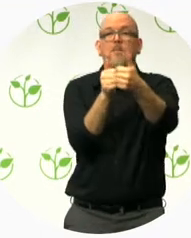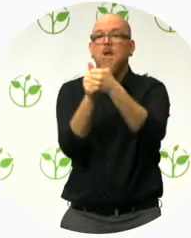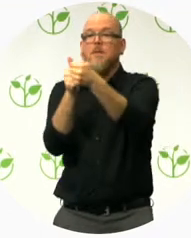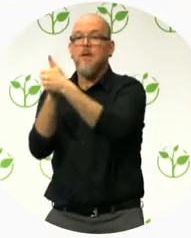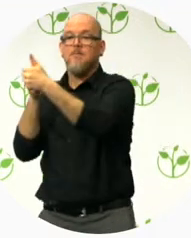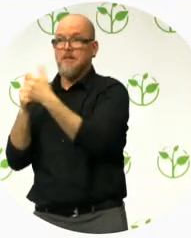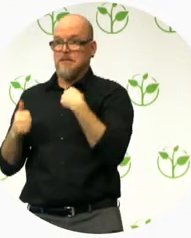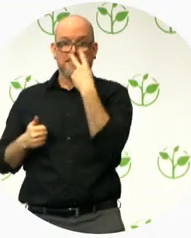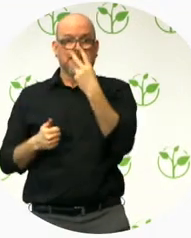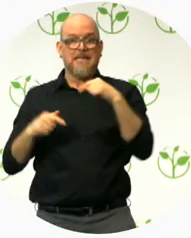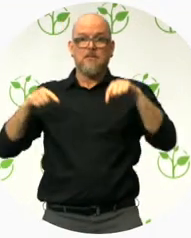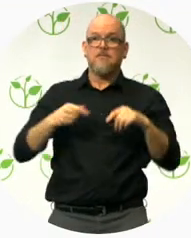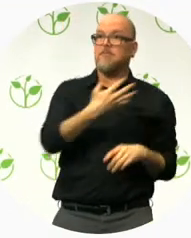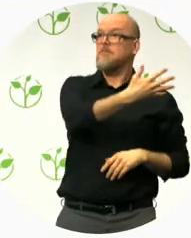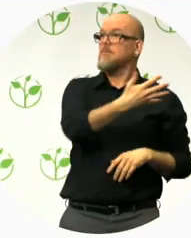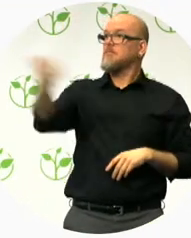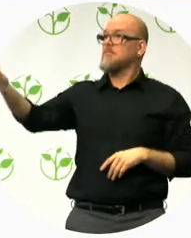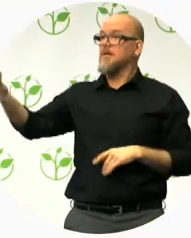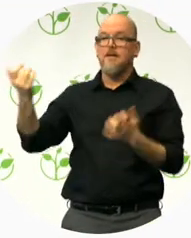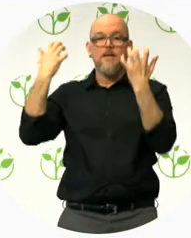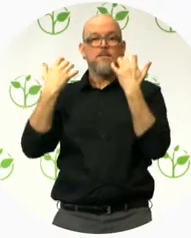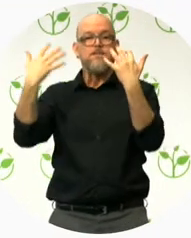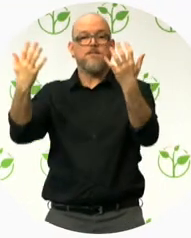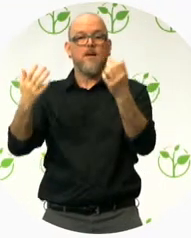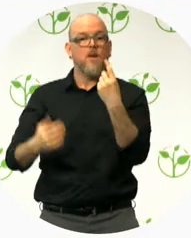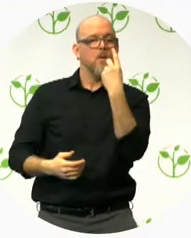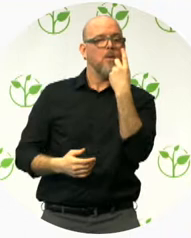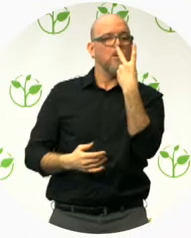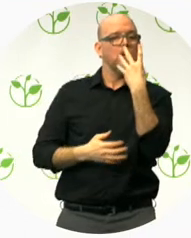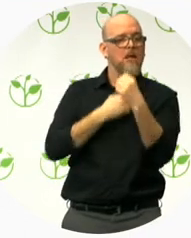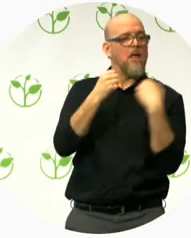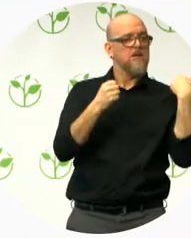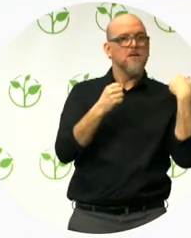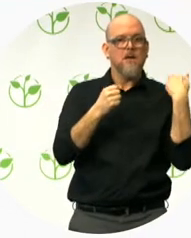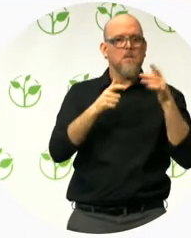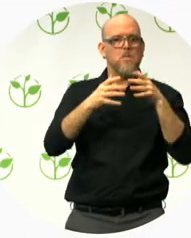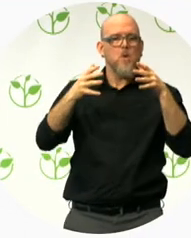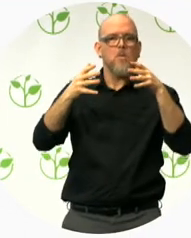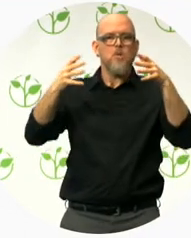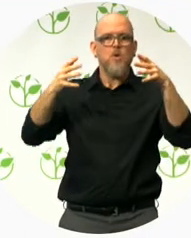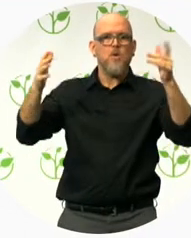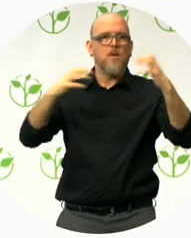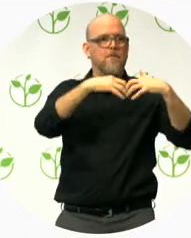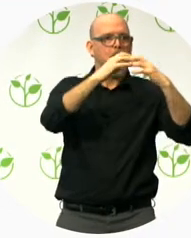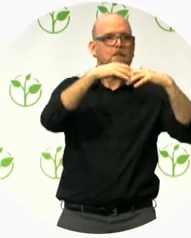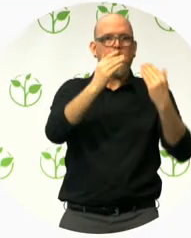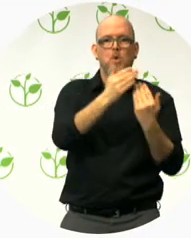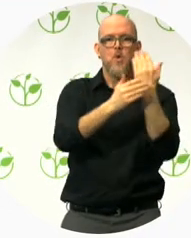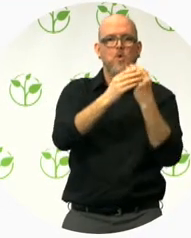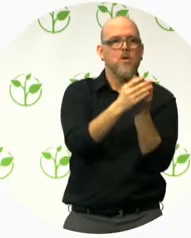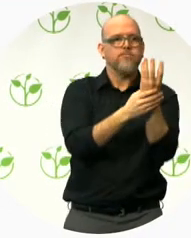by year after year after year. More and more partnerships are created thanks to the initiative of the Zero Project. My